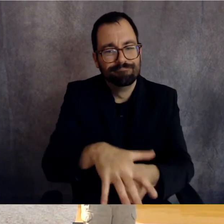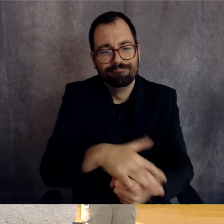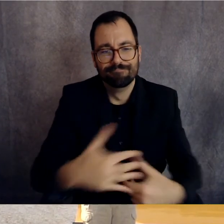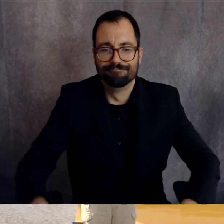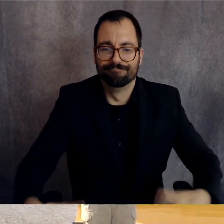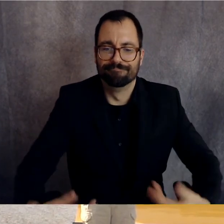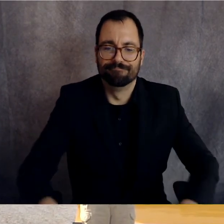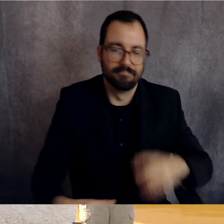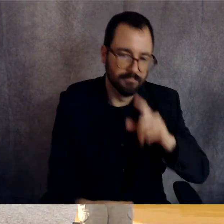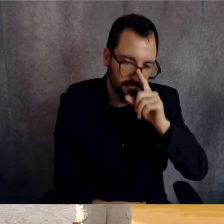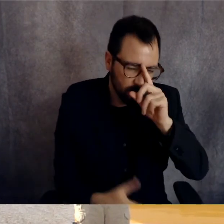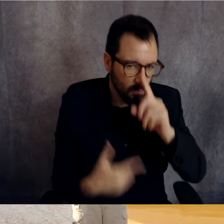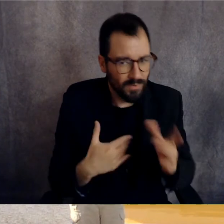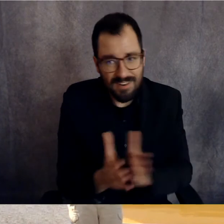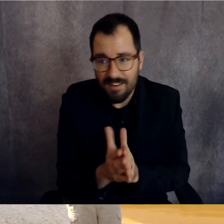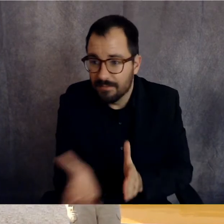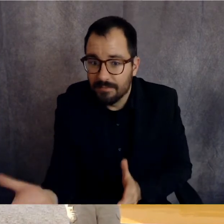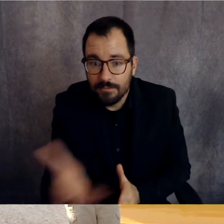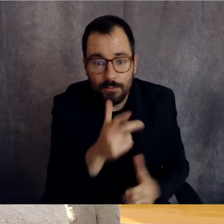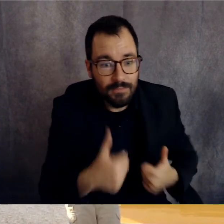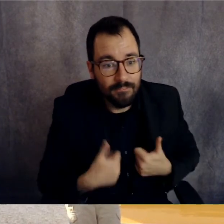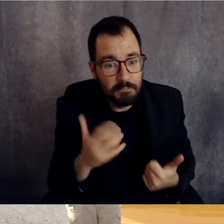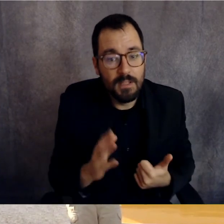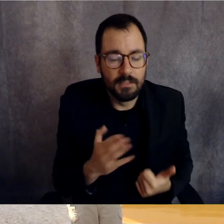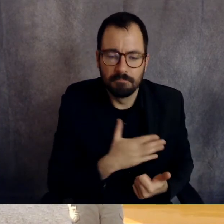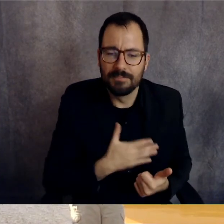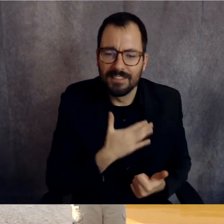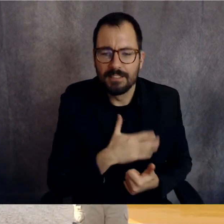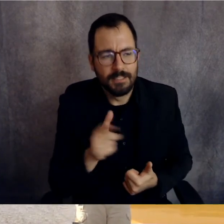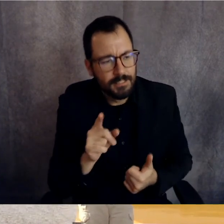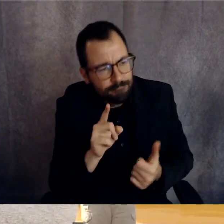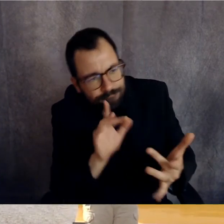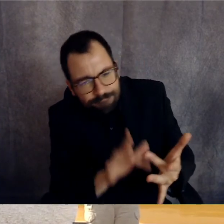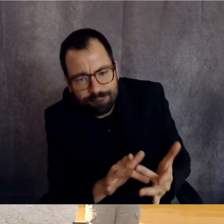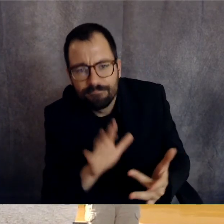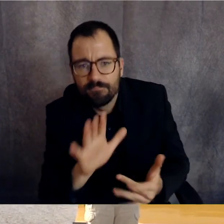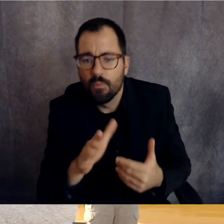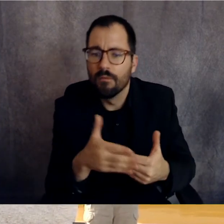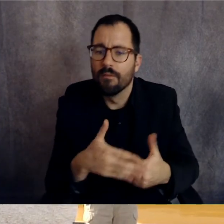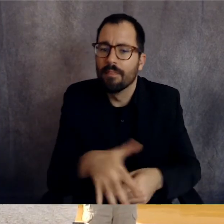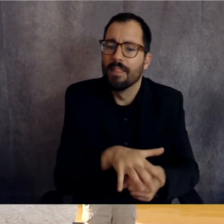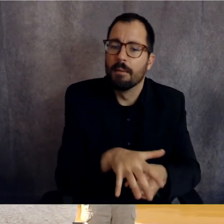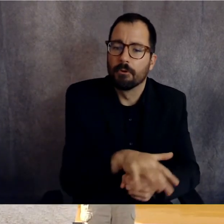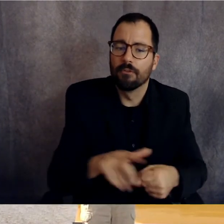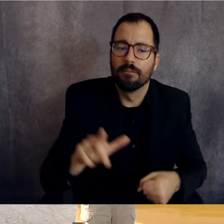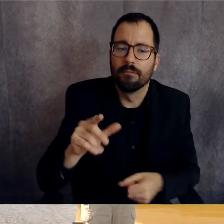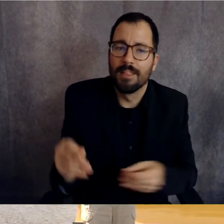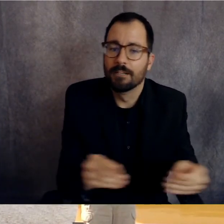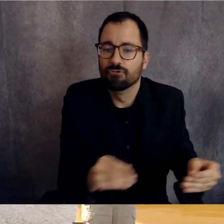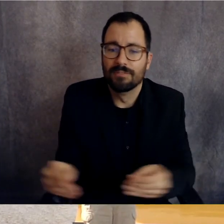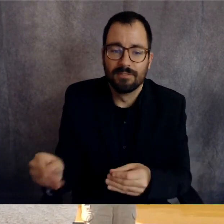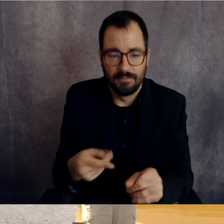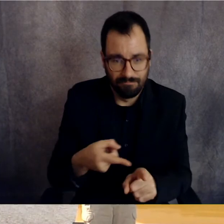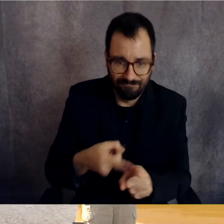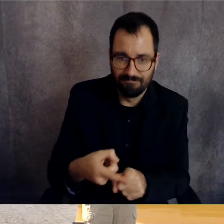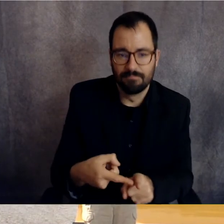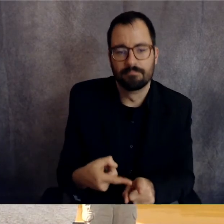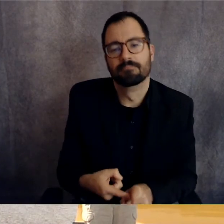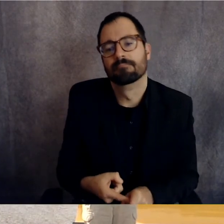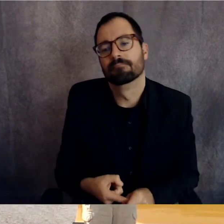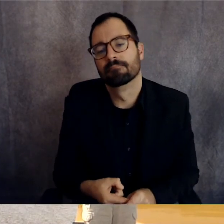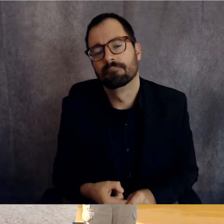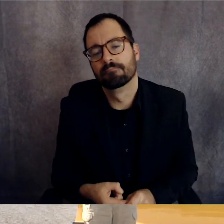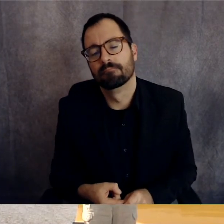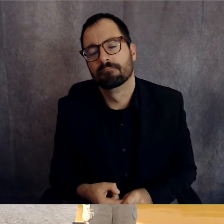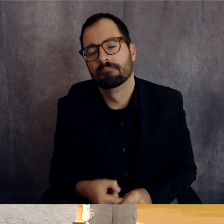that we have going on. So we ask all residents to get to know their neighborhood liaisons. And another thing that the mayor said, and